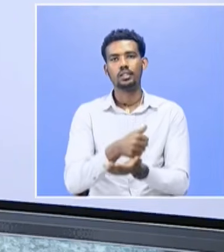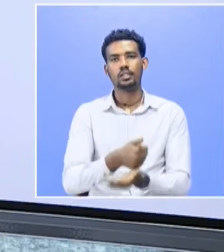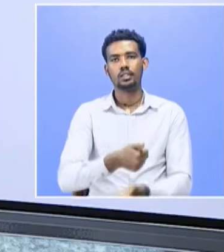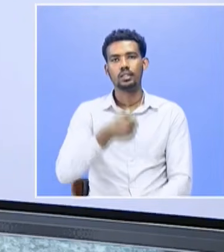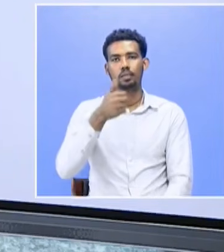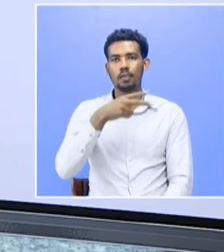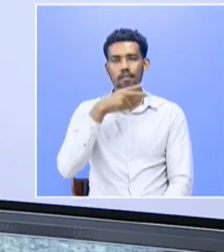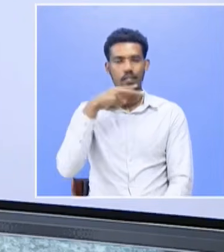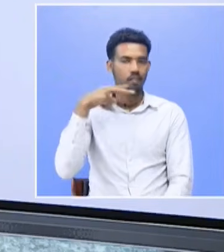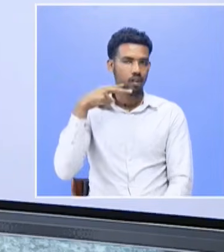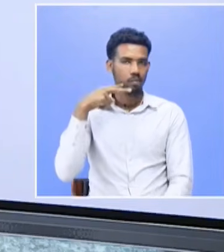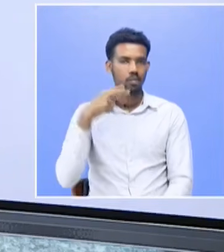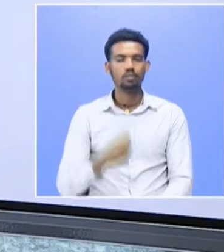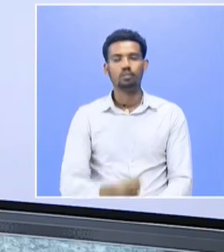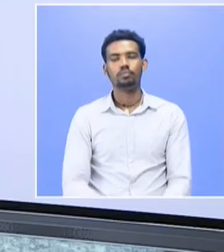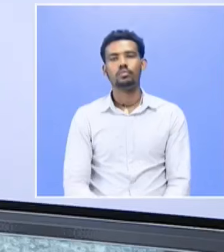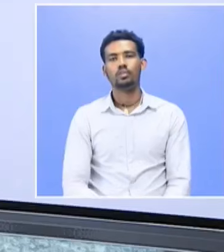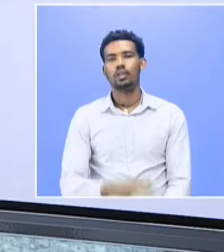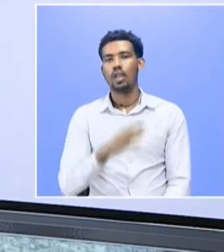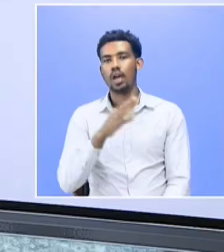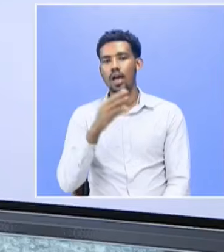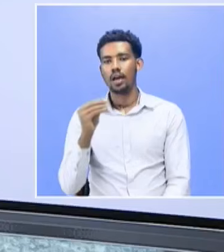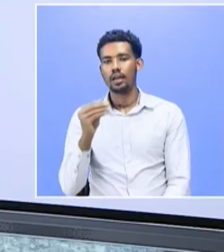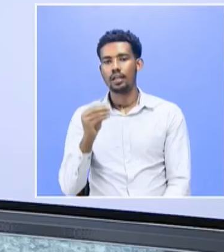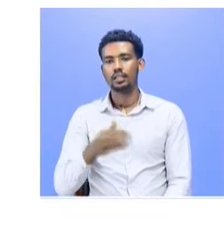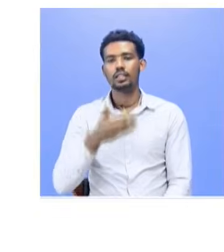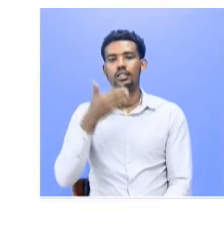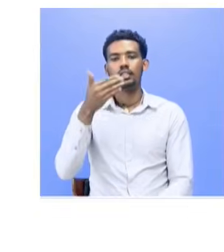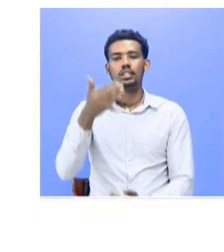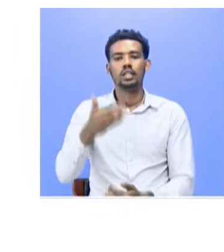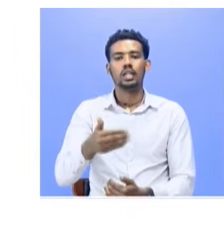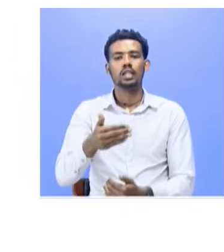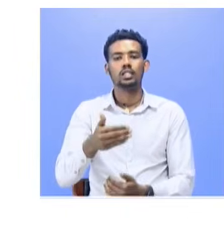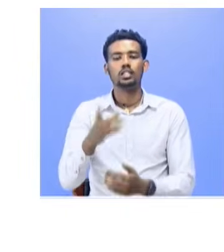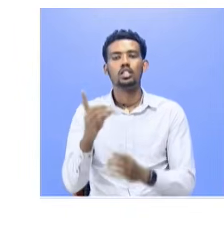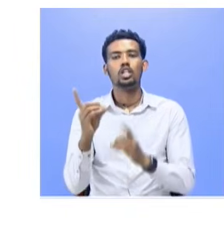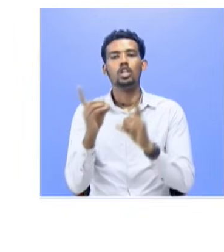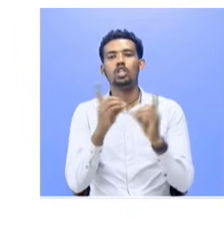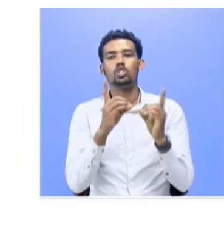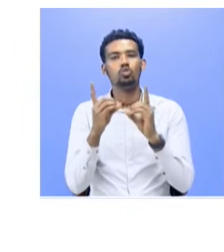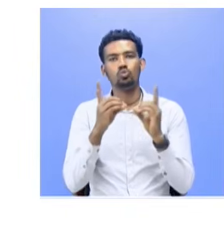verb. The main verb. And also, the next one is do,